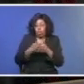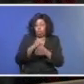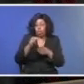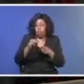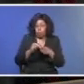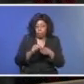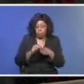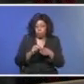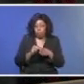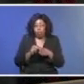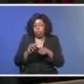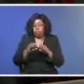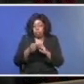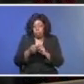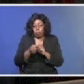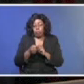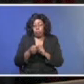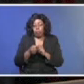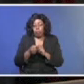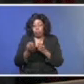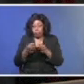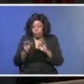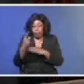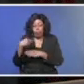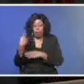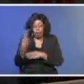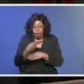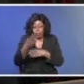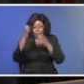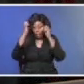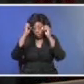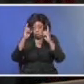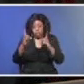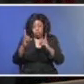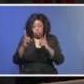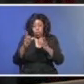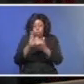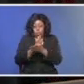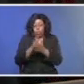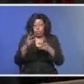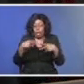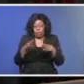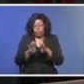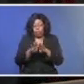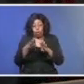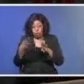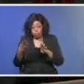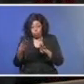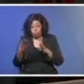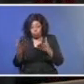essentially. So that's a key space for us. Also education. So schools have reopened for